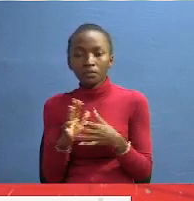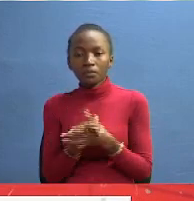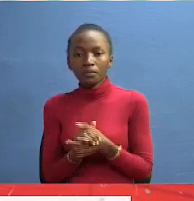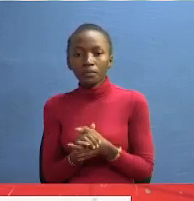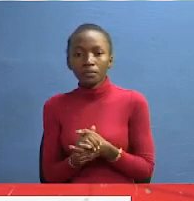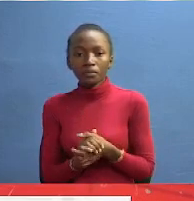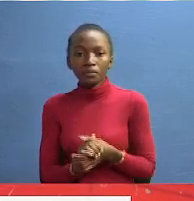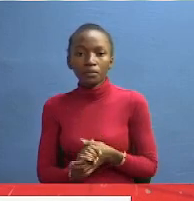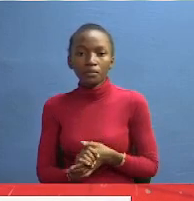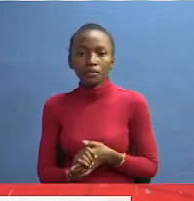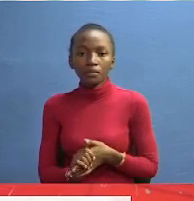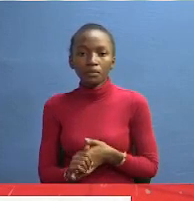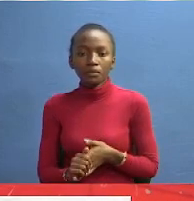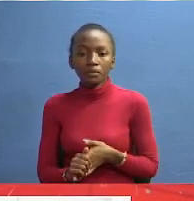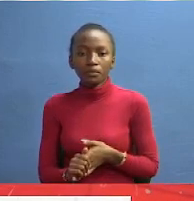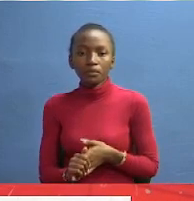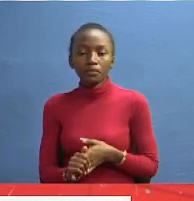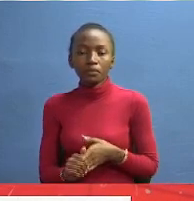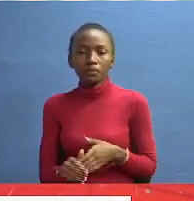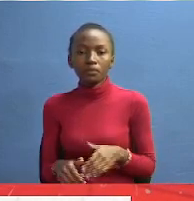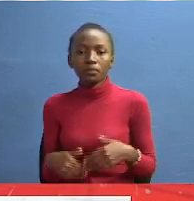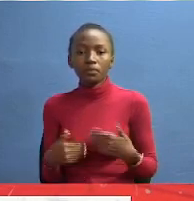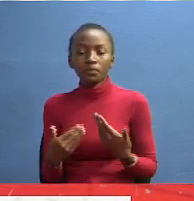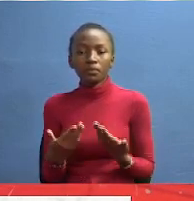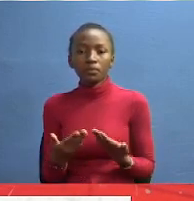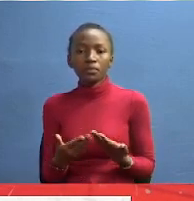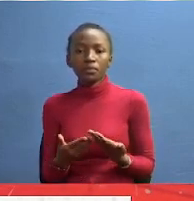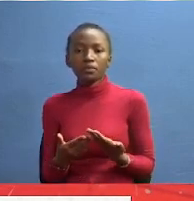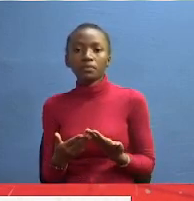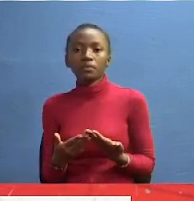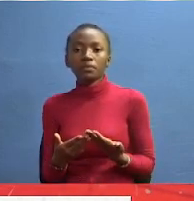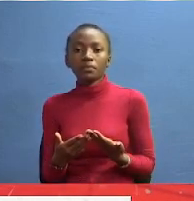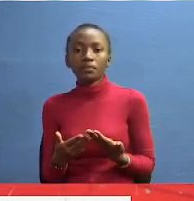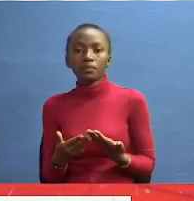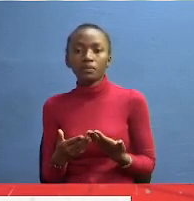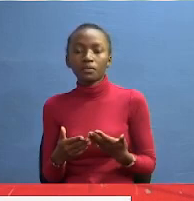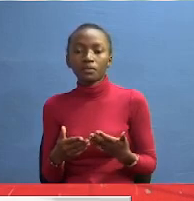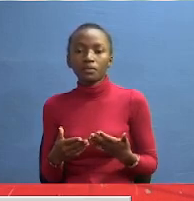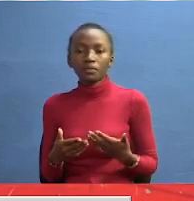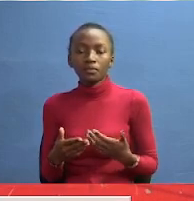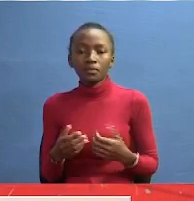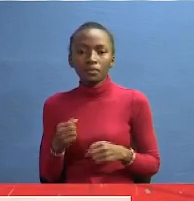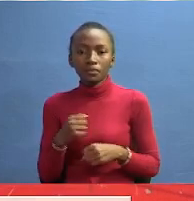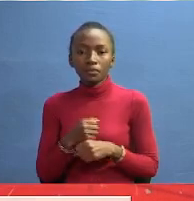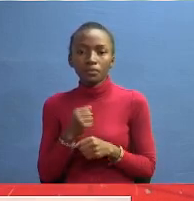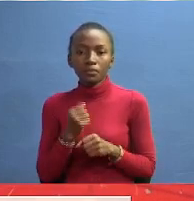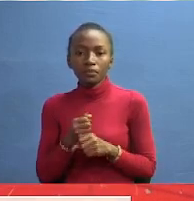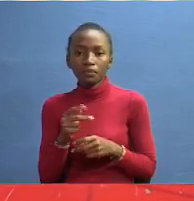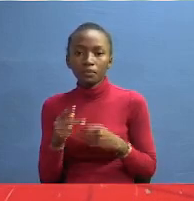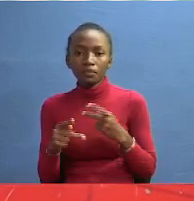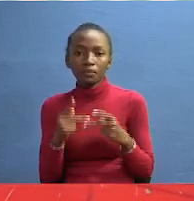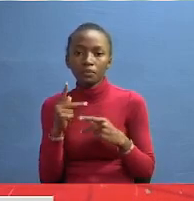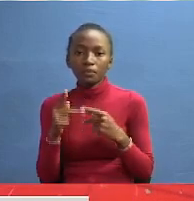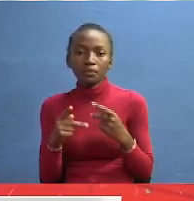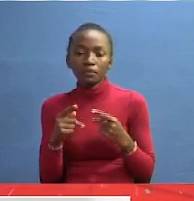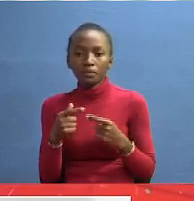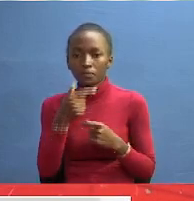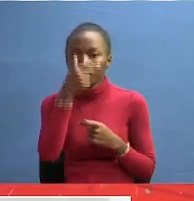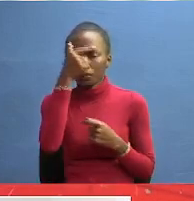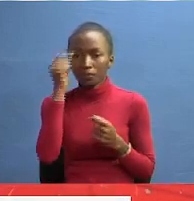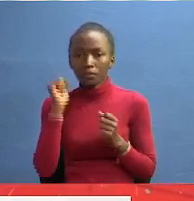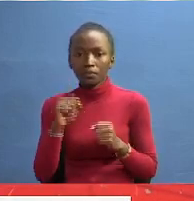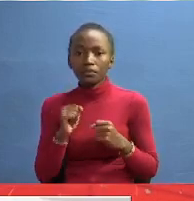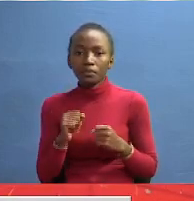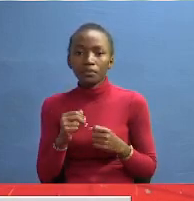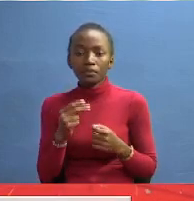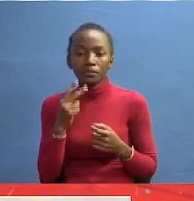to provide a blueprint on how best should this process be carried out. Because you see, you can see the